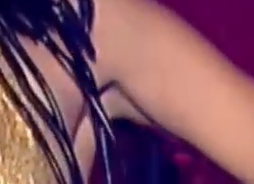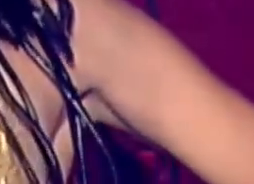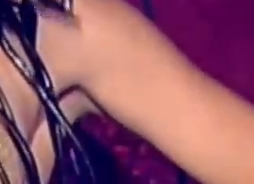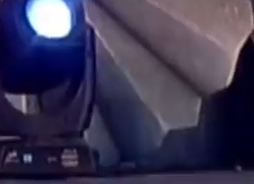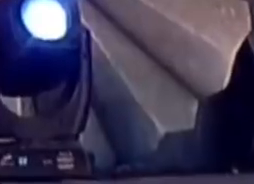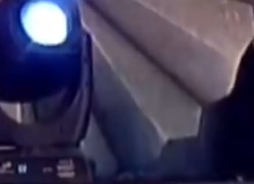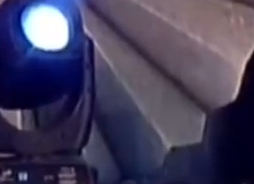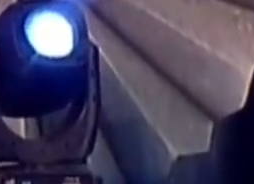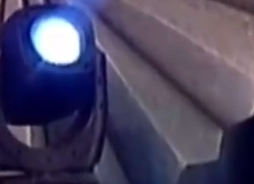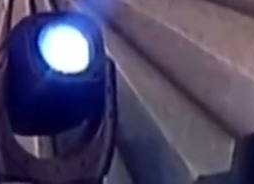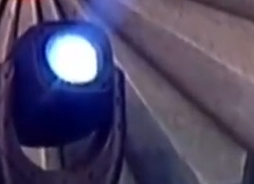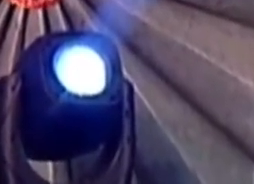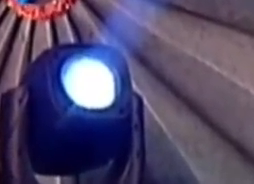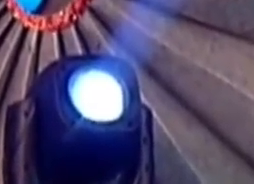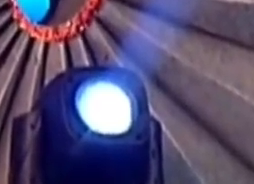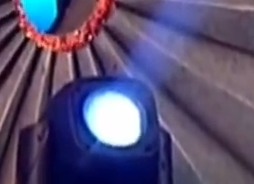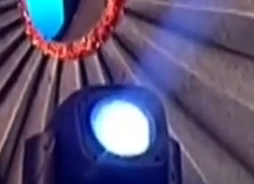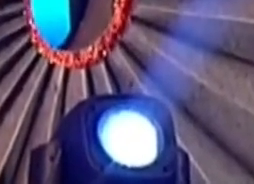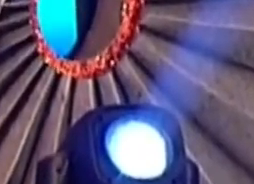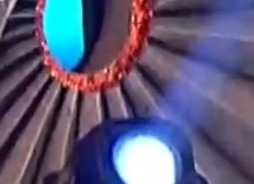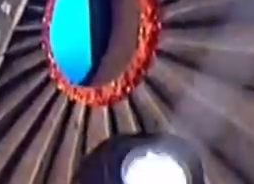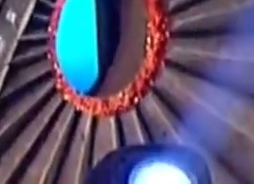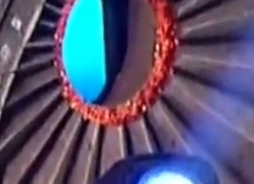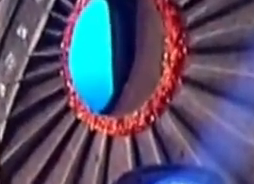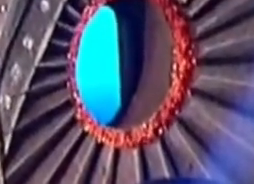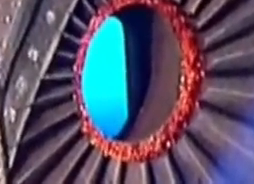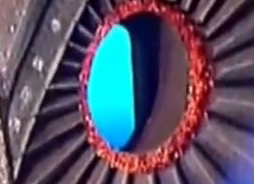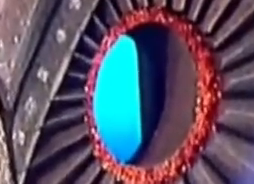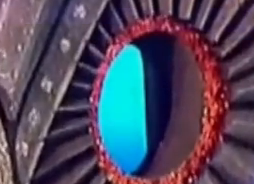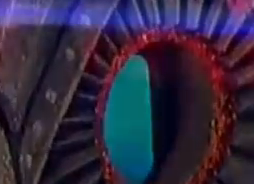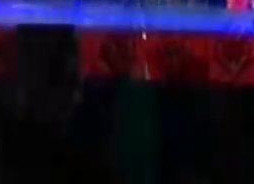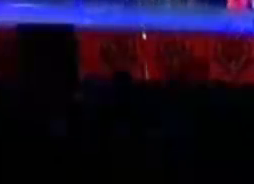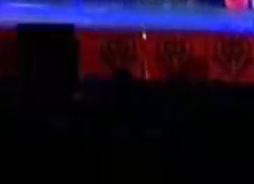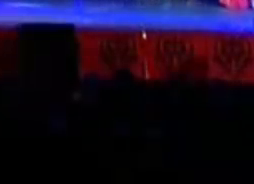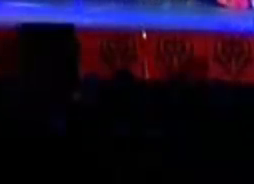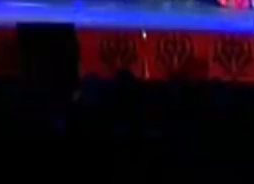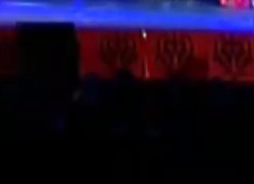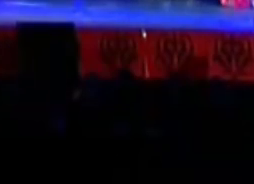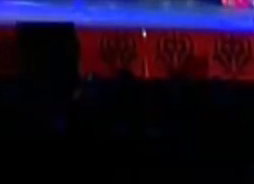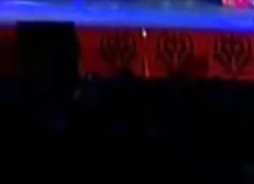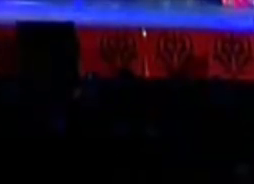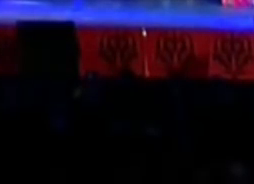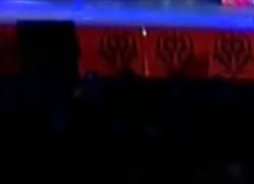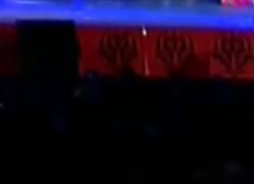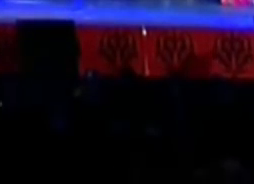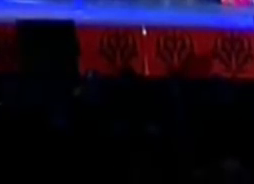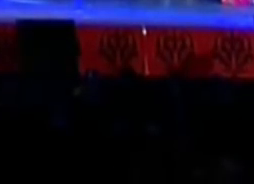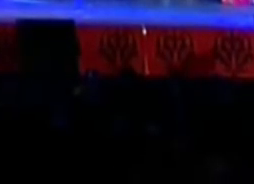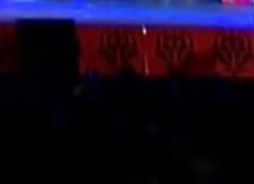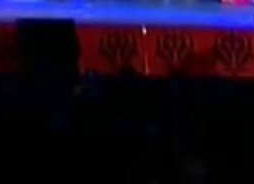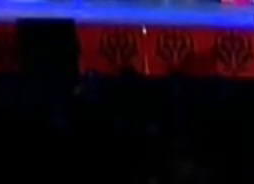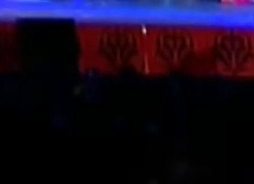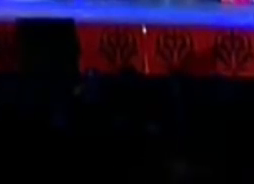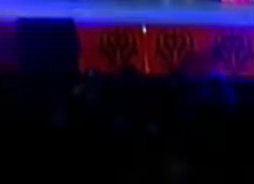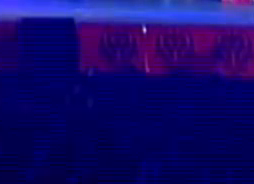simple instruction. Wind to the left, sway to the right, drop it down low and take it back high. Bitch, I don't need introduction, follow my